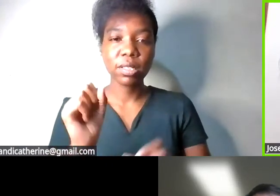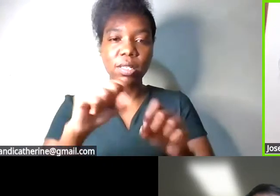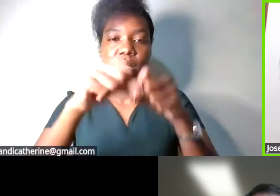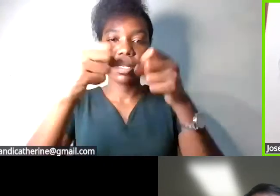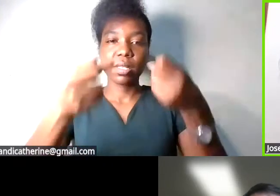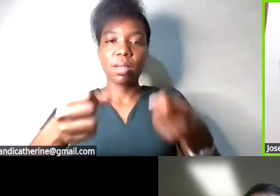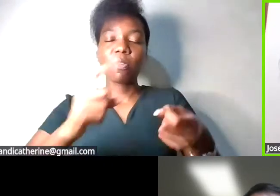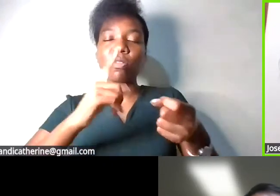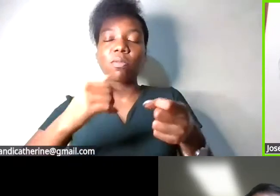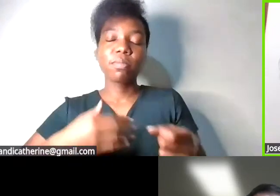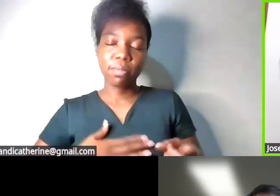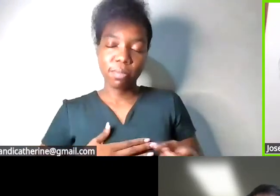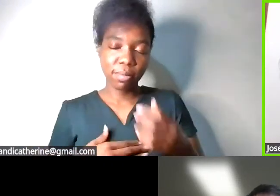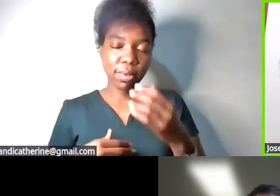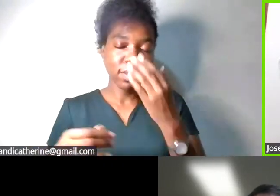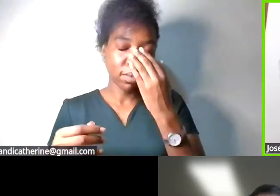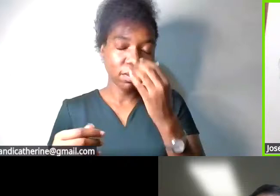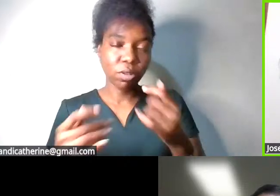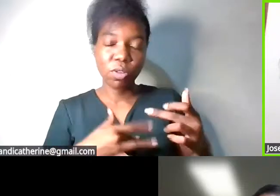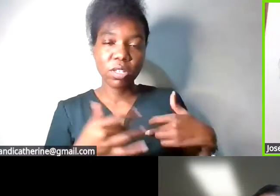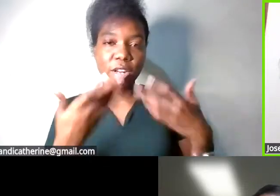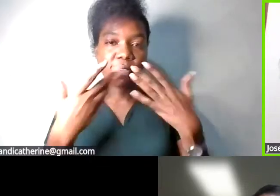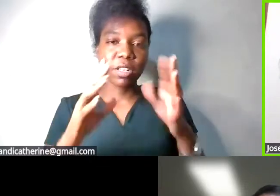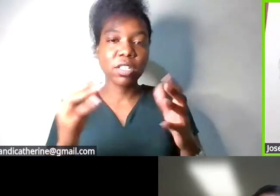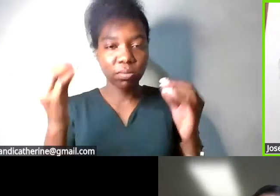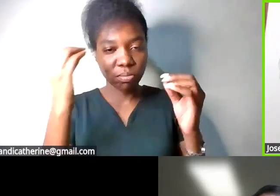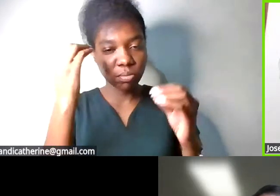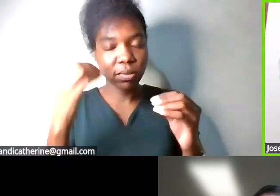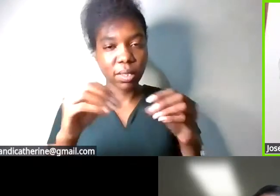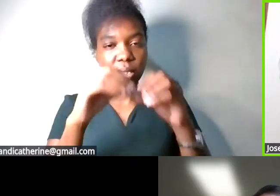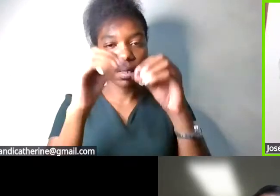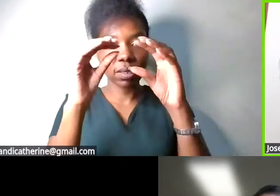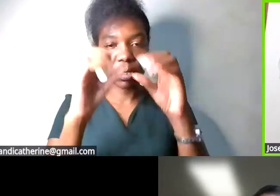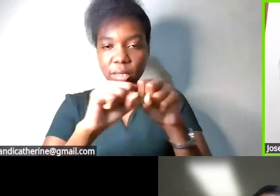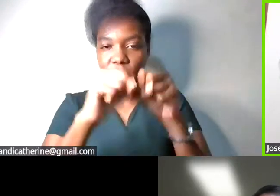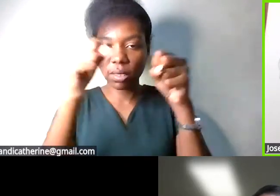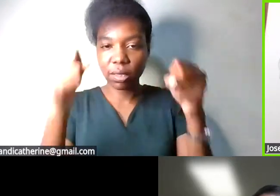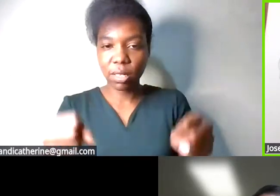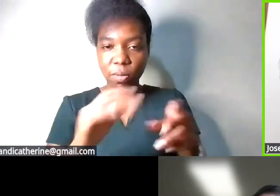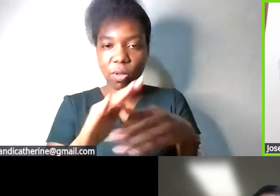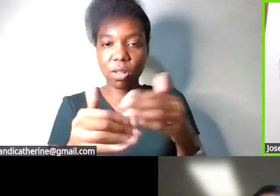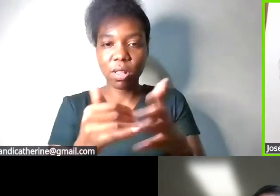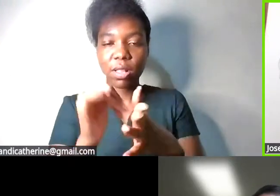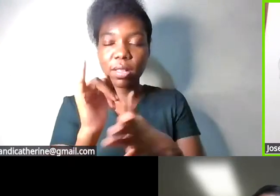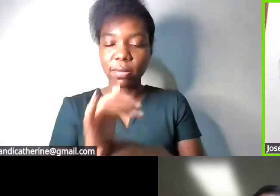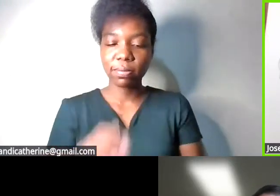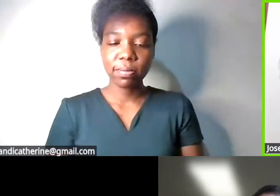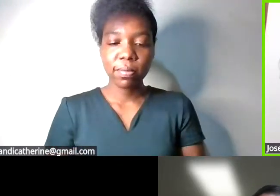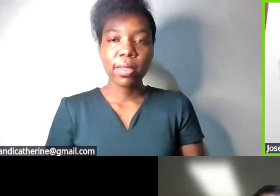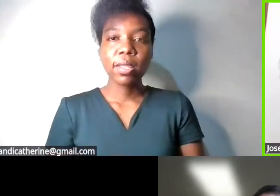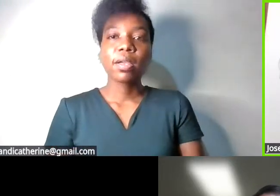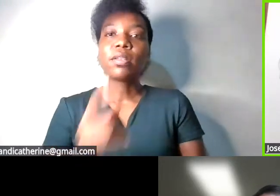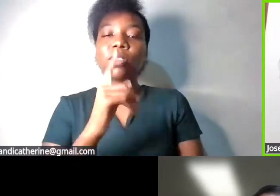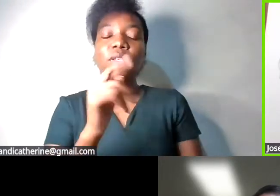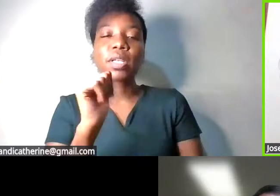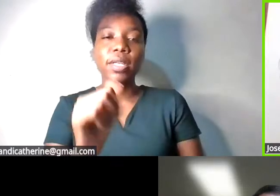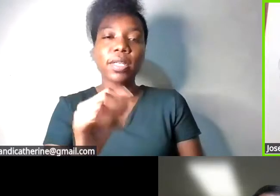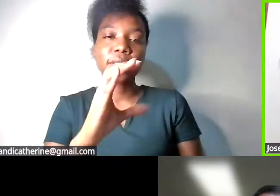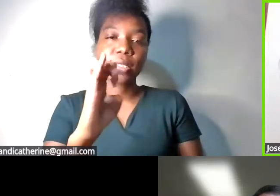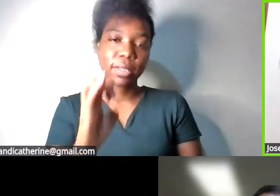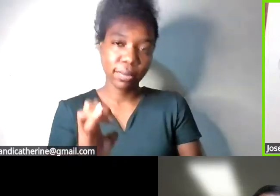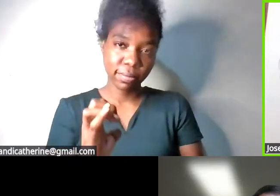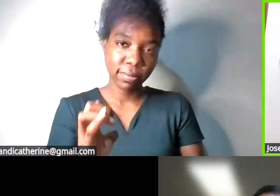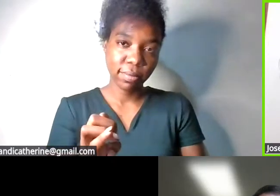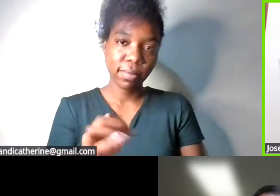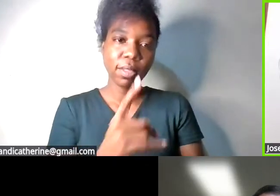three education systems: the national, the international British, and the international American, plus also ACE. The ACE system,